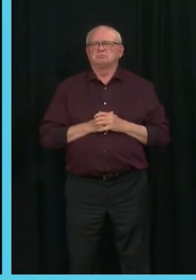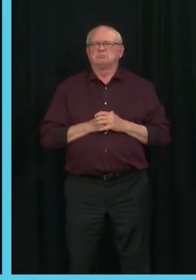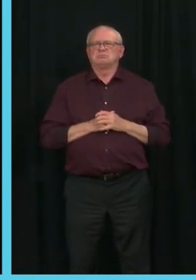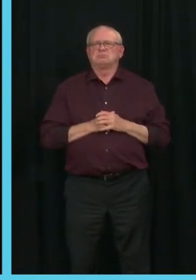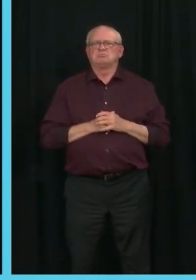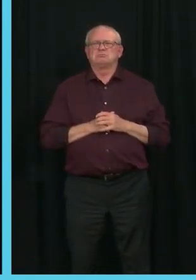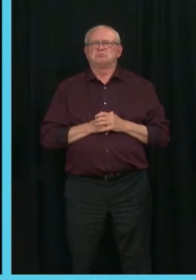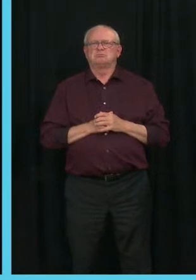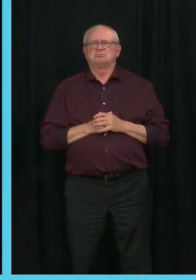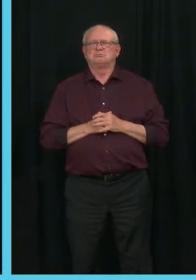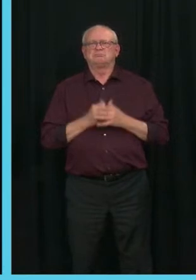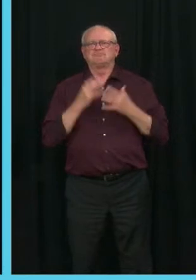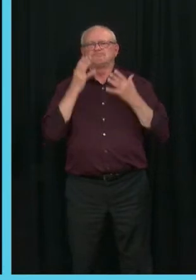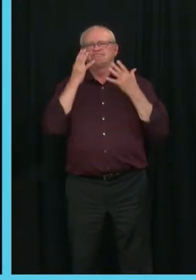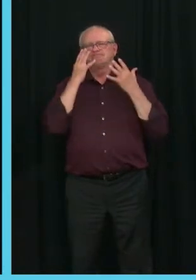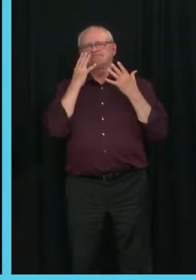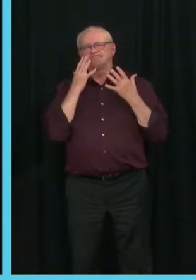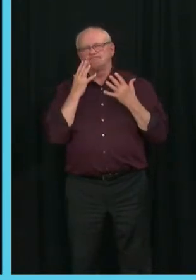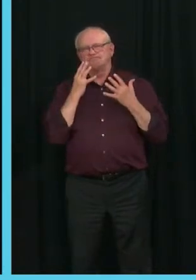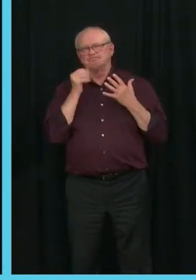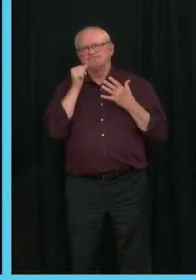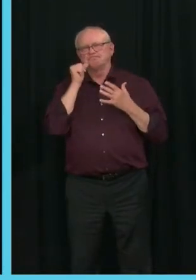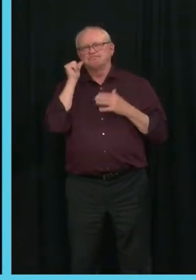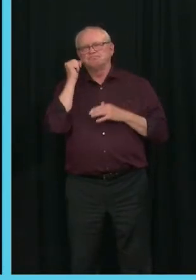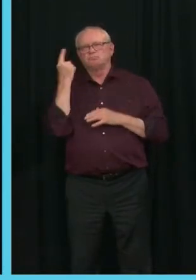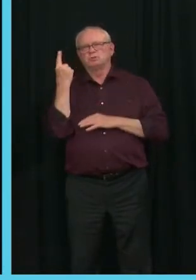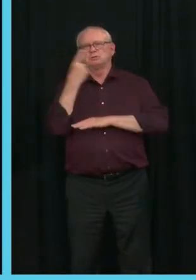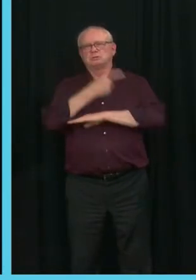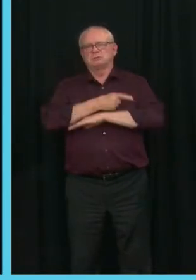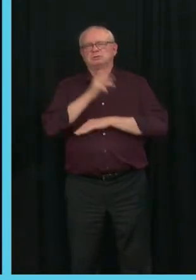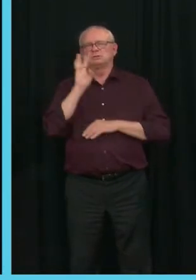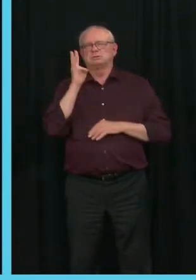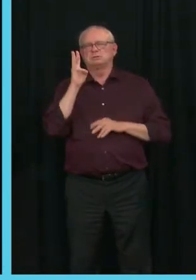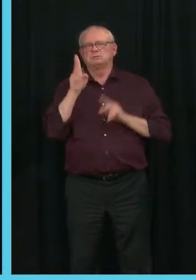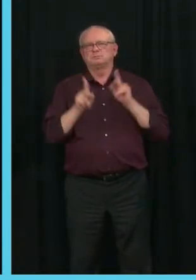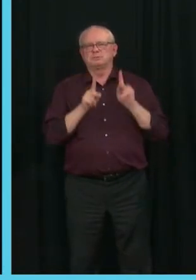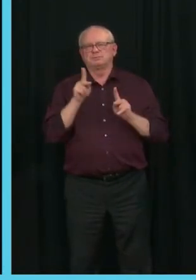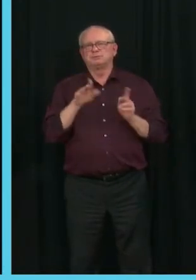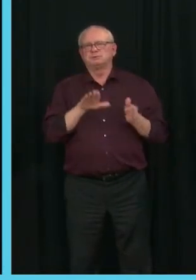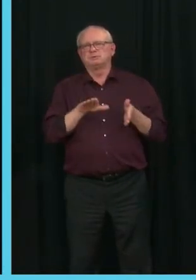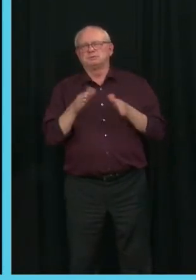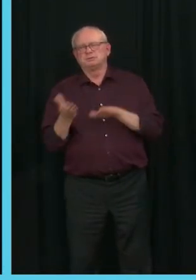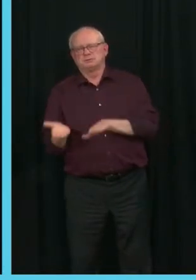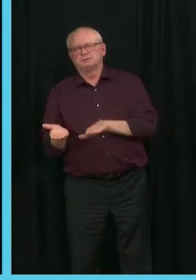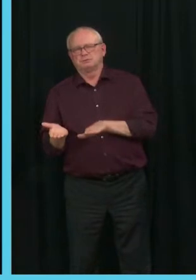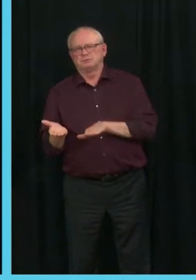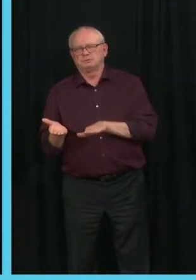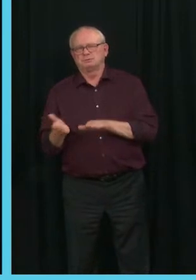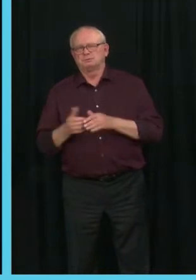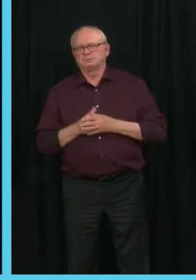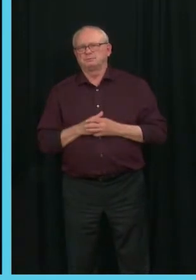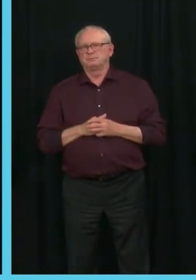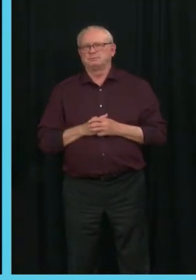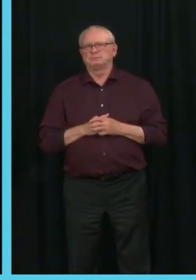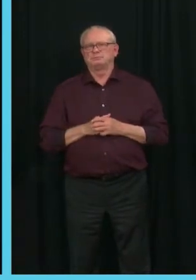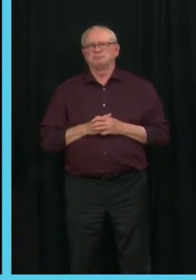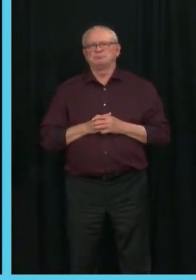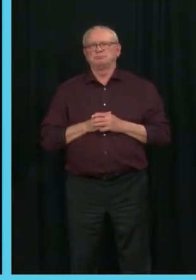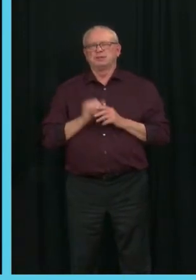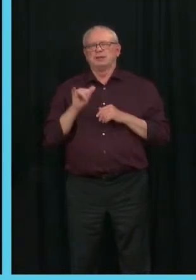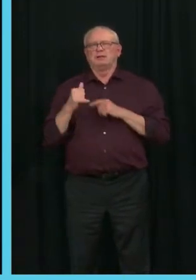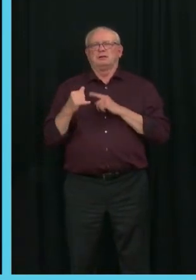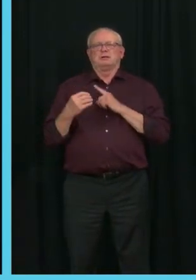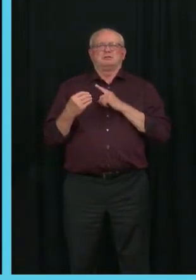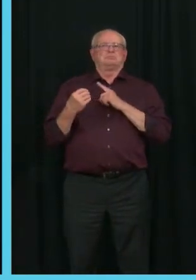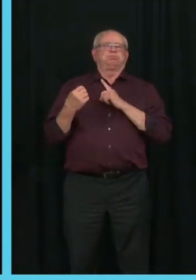Sadly, 6 new deaths were reported to Alberta Health in the last 24 hours, a reminder that we continue to see the impacts of the